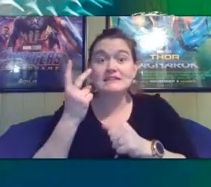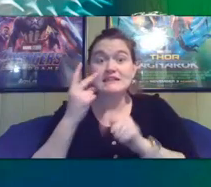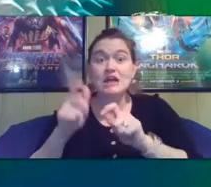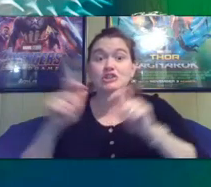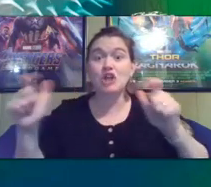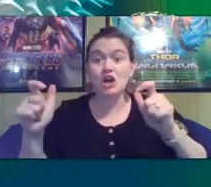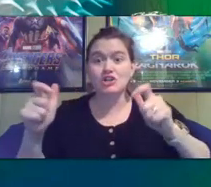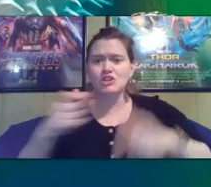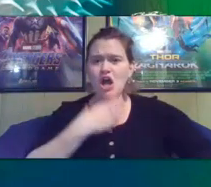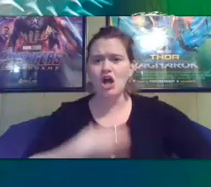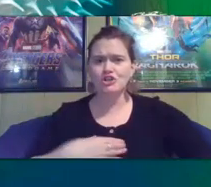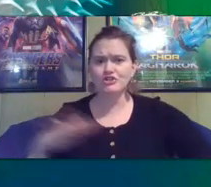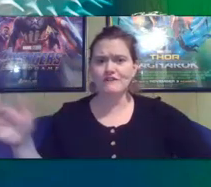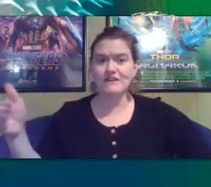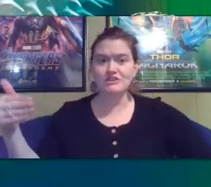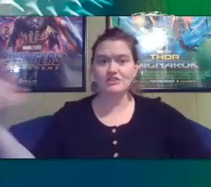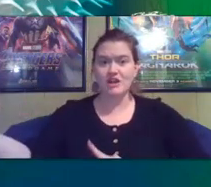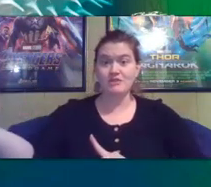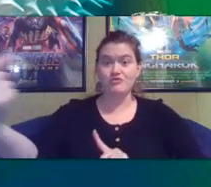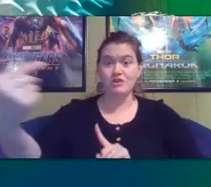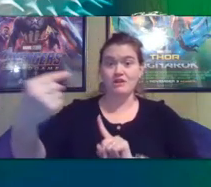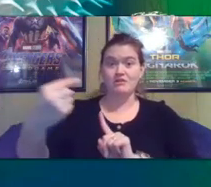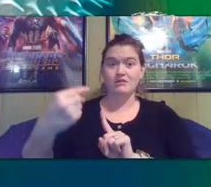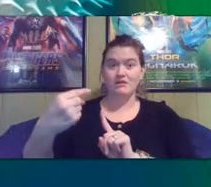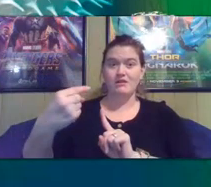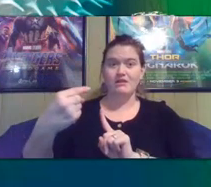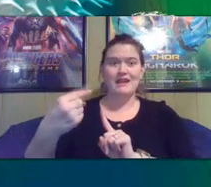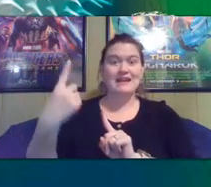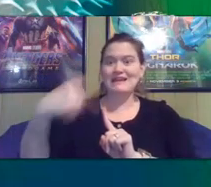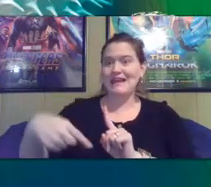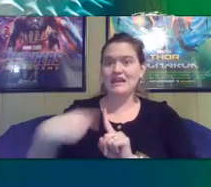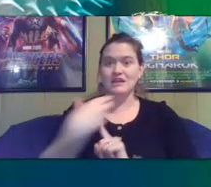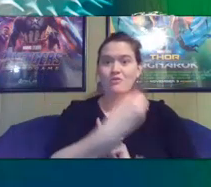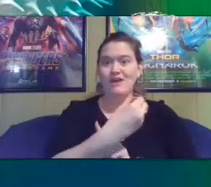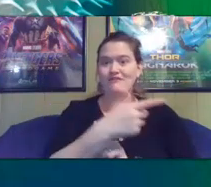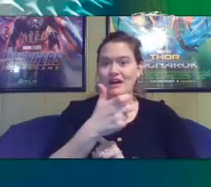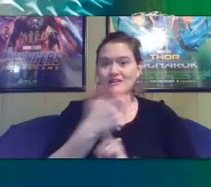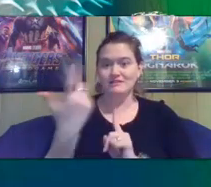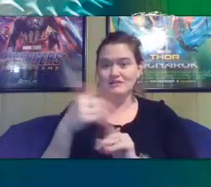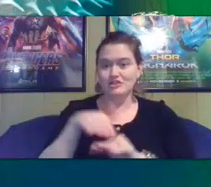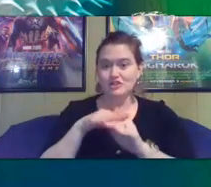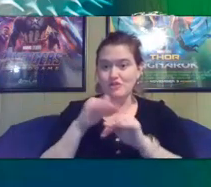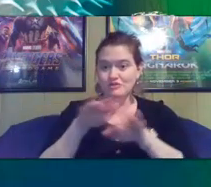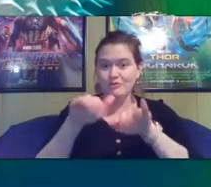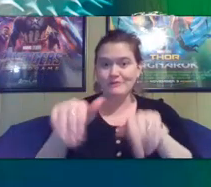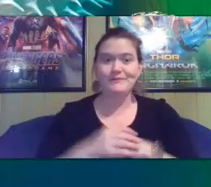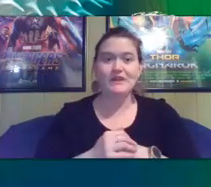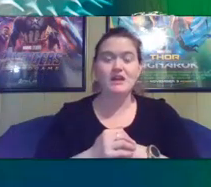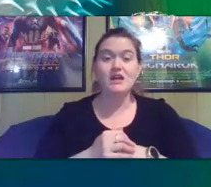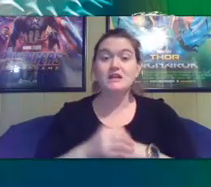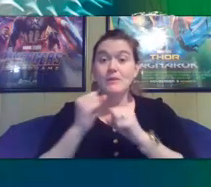Suddenly, it sees a large, hungry fish coming toward it. And it can't get away fast. It's a slow